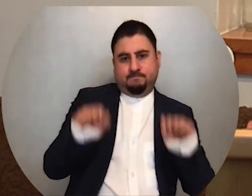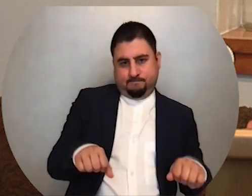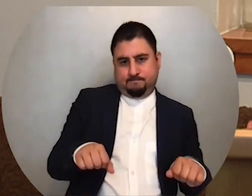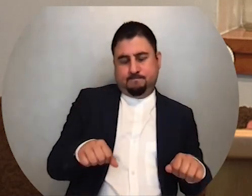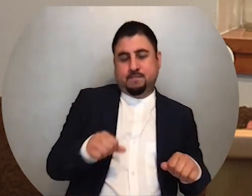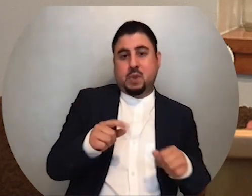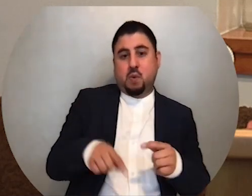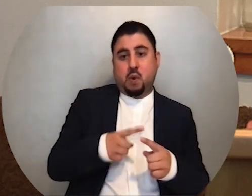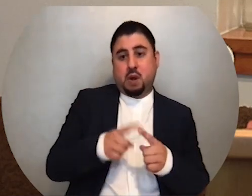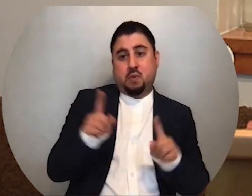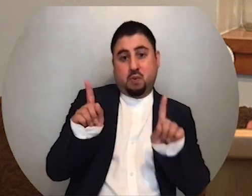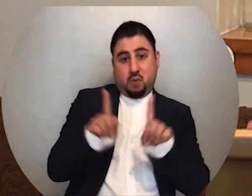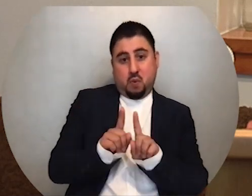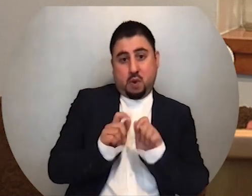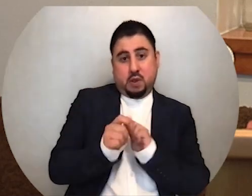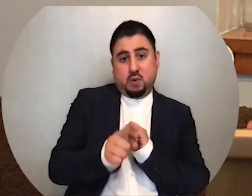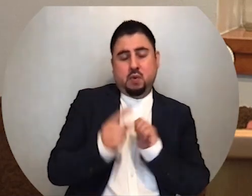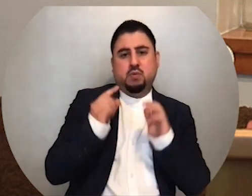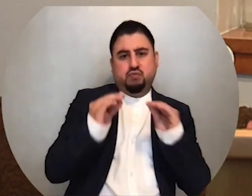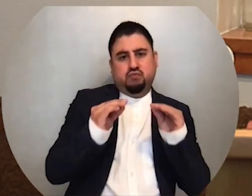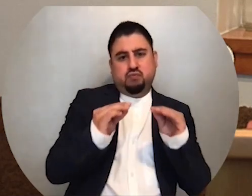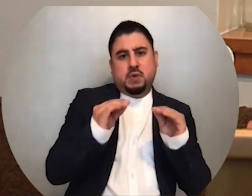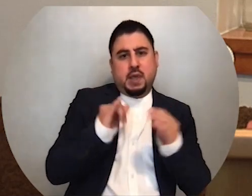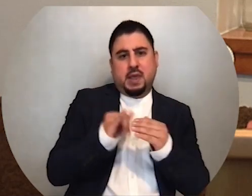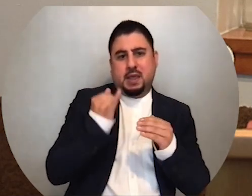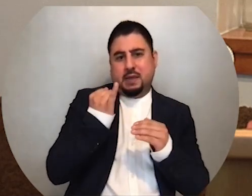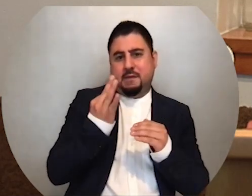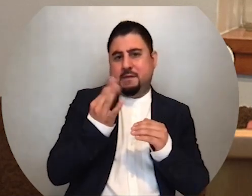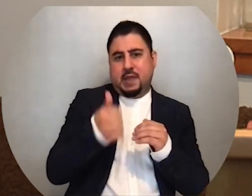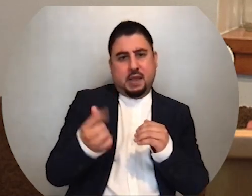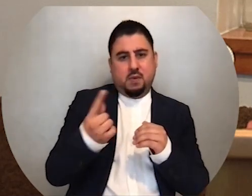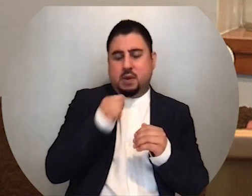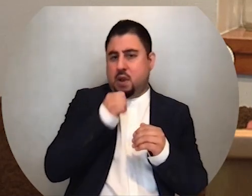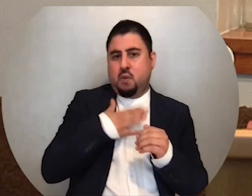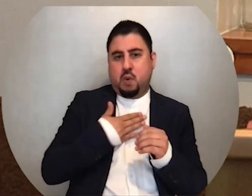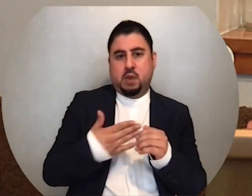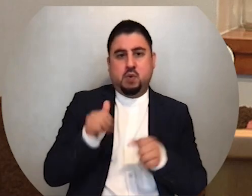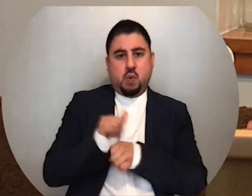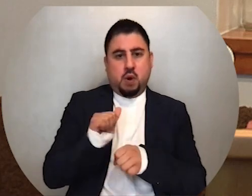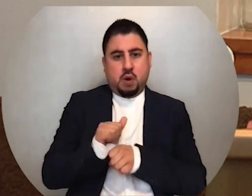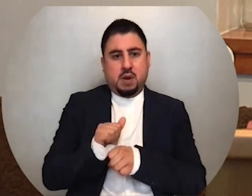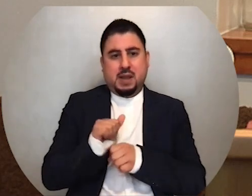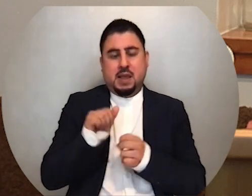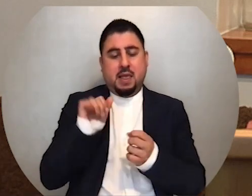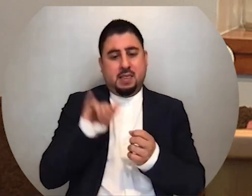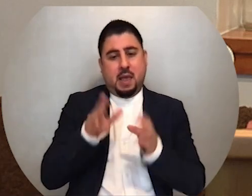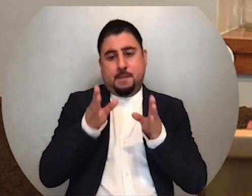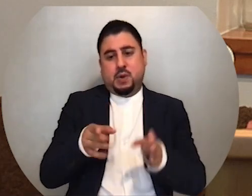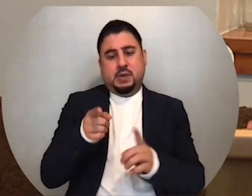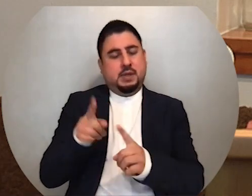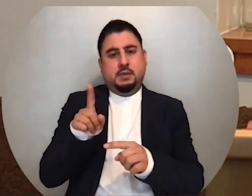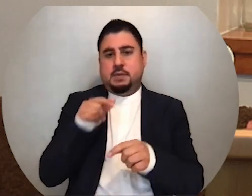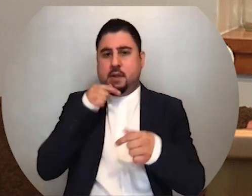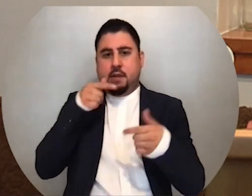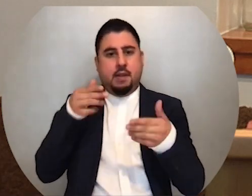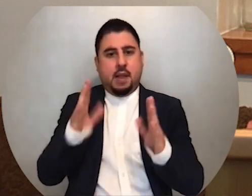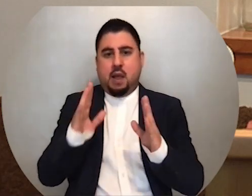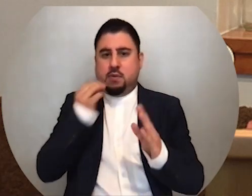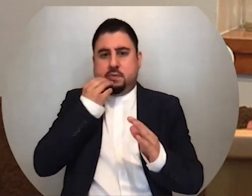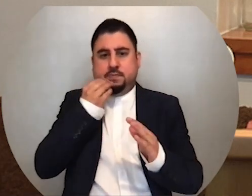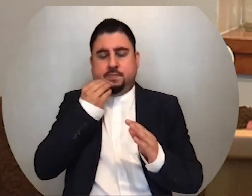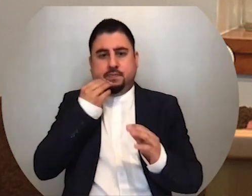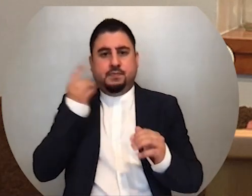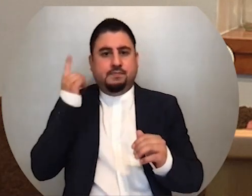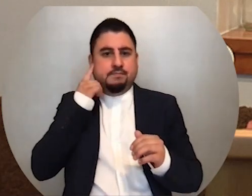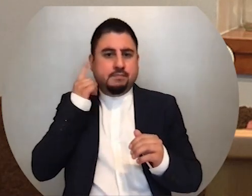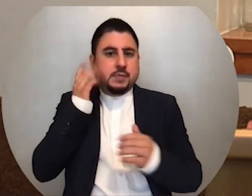fact, when we were with you, we instructed you that if anyone was unwilling to work, neither should that one eat. We